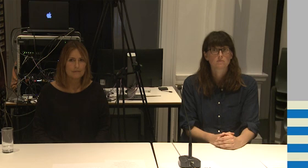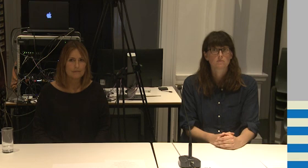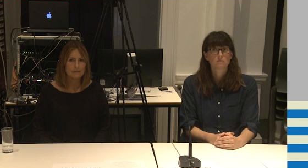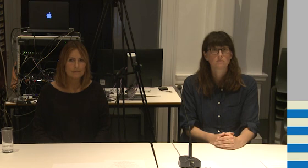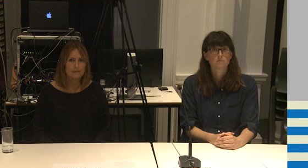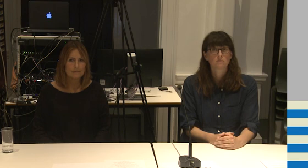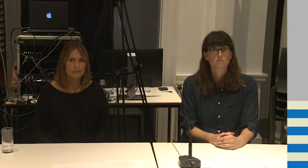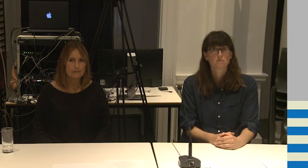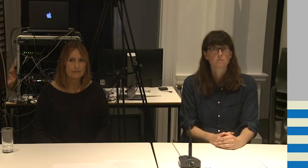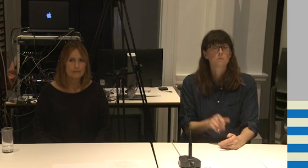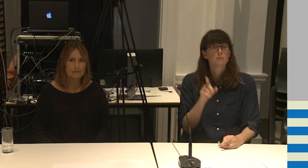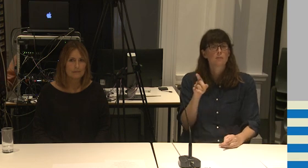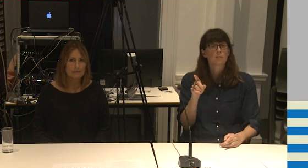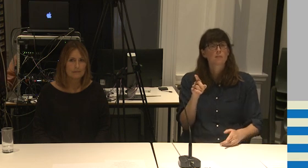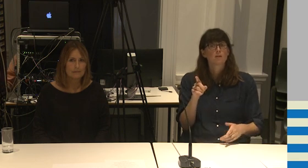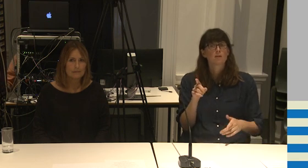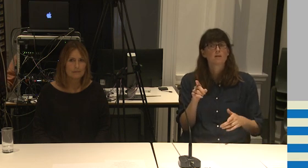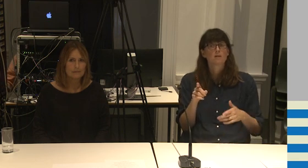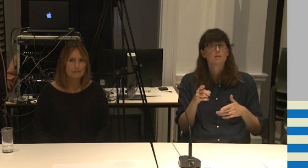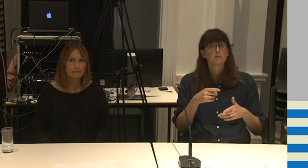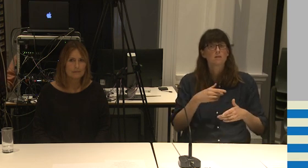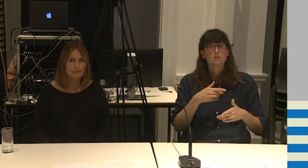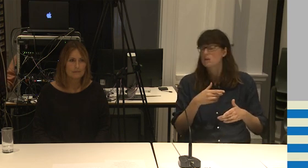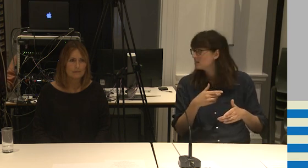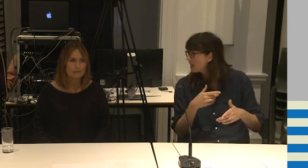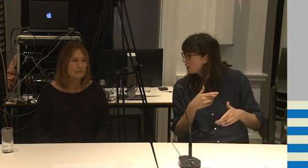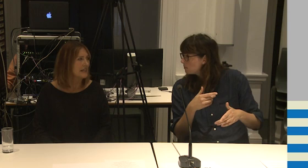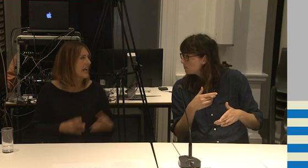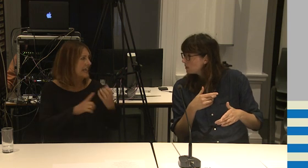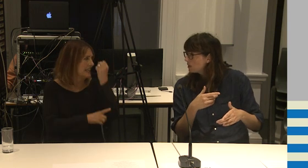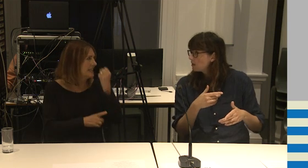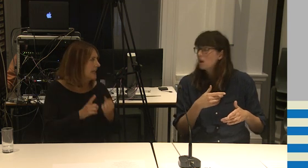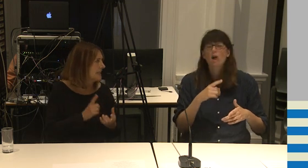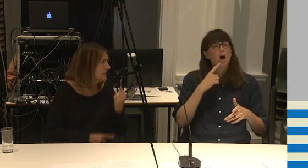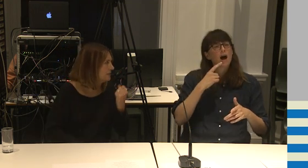I think that's what I would describe it today, because